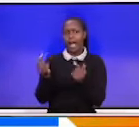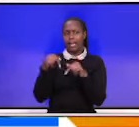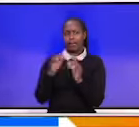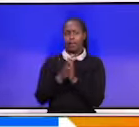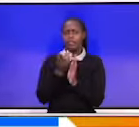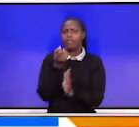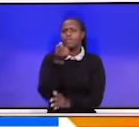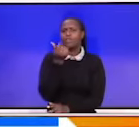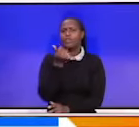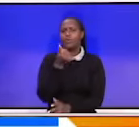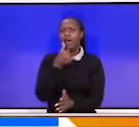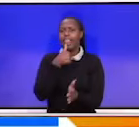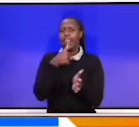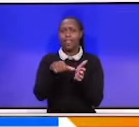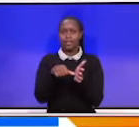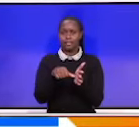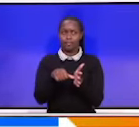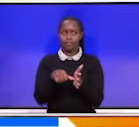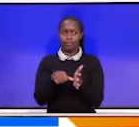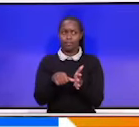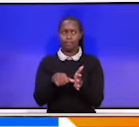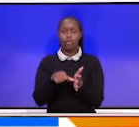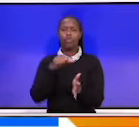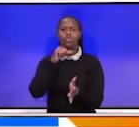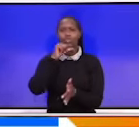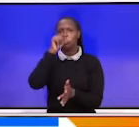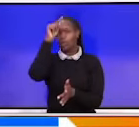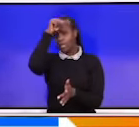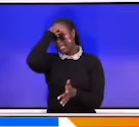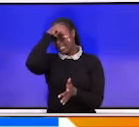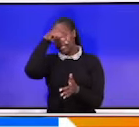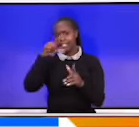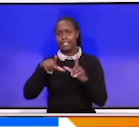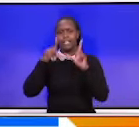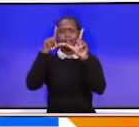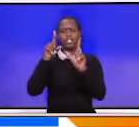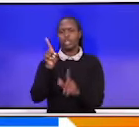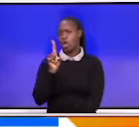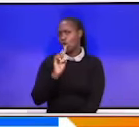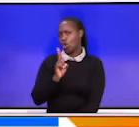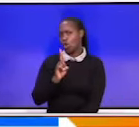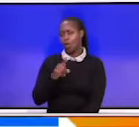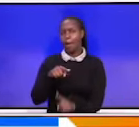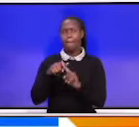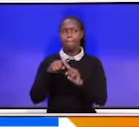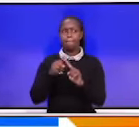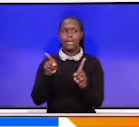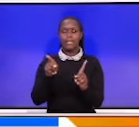here, not your degree certificates today, but these